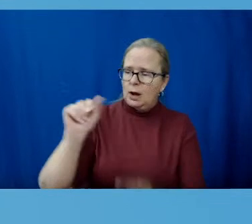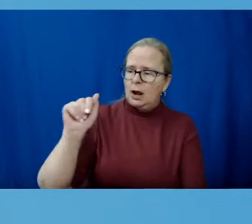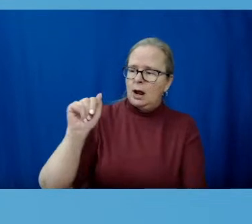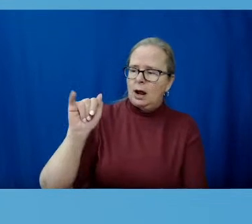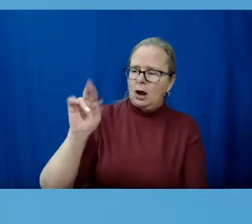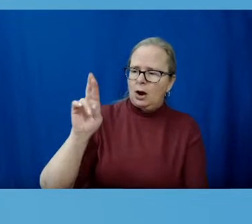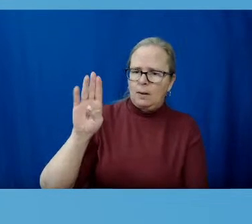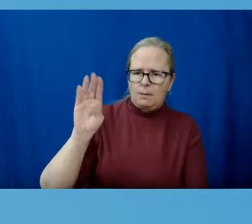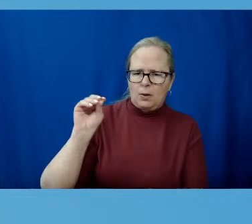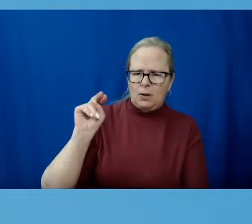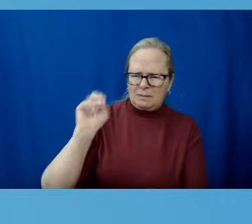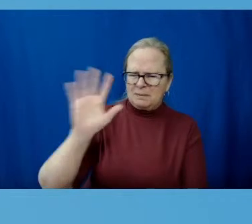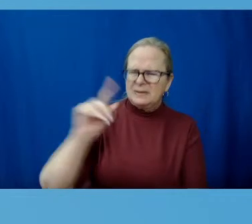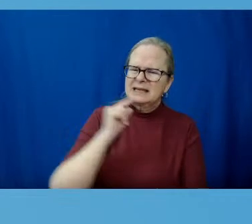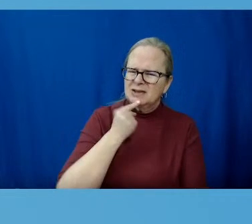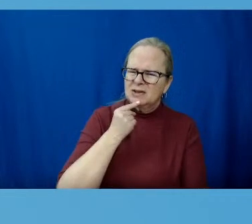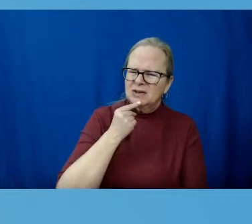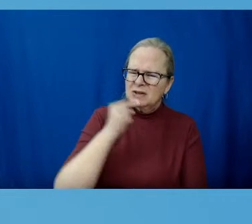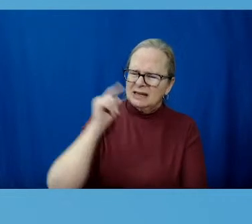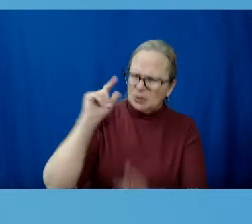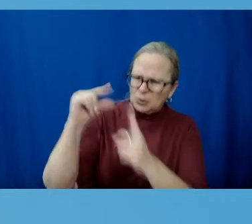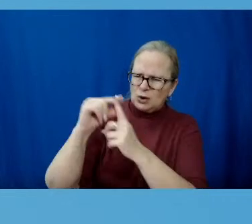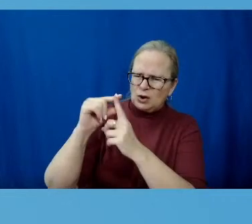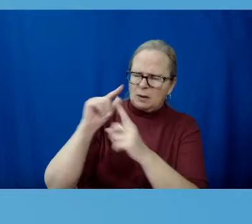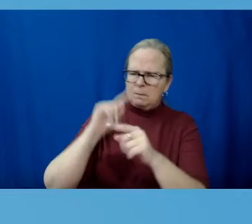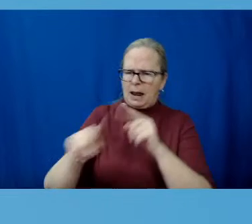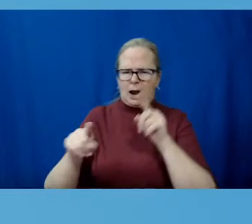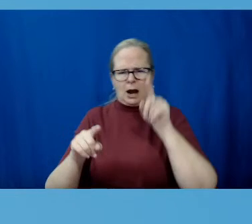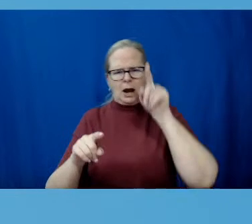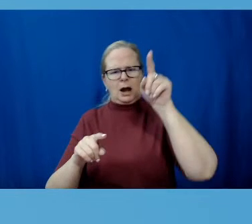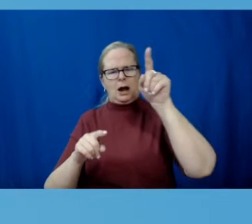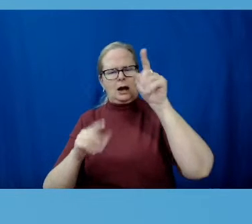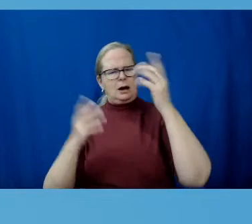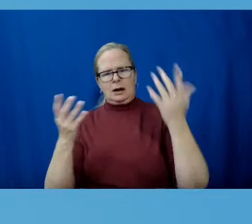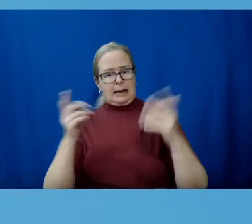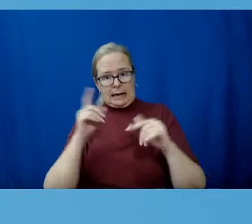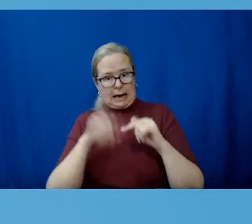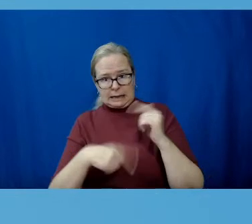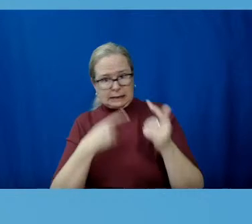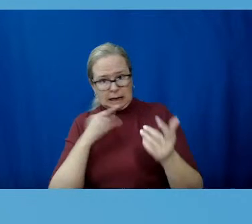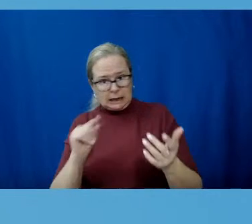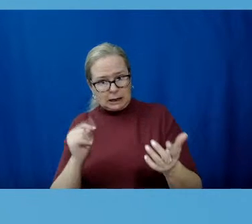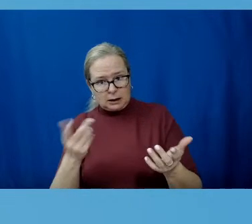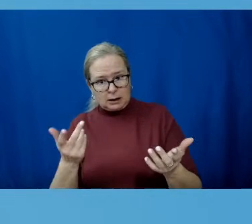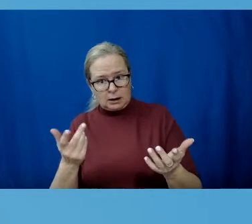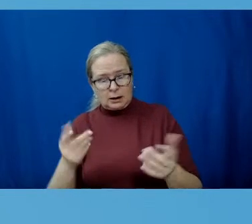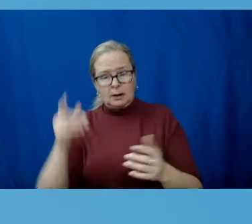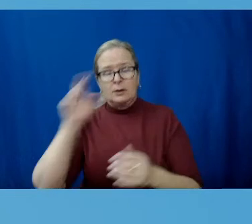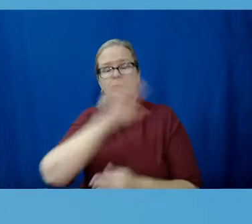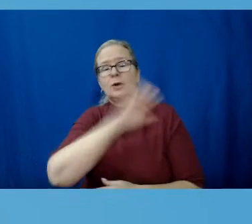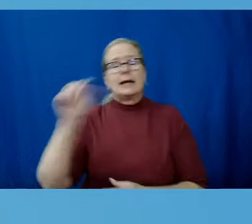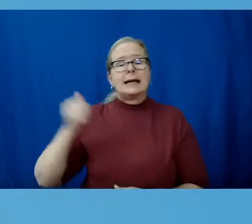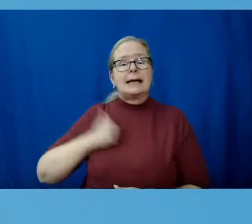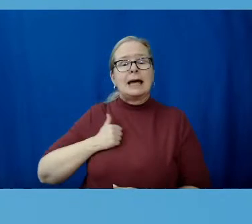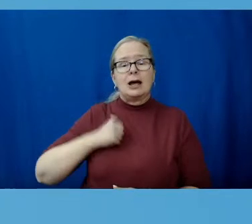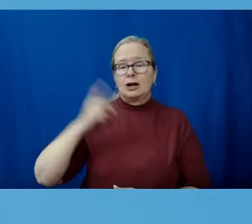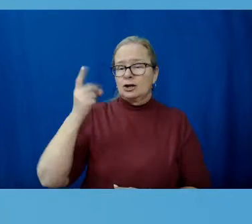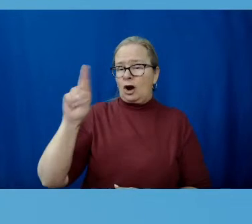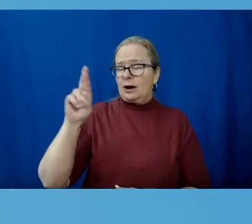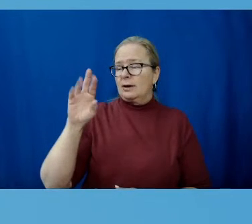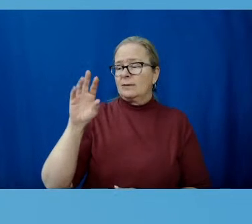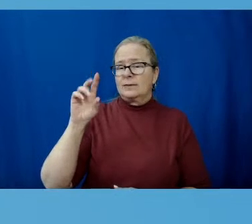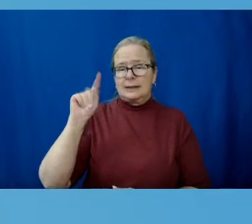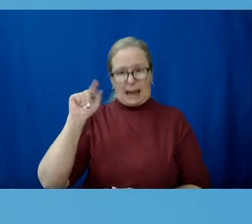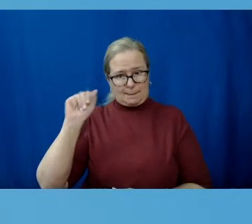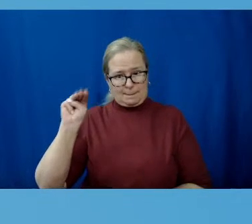happily wearing her N95, which is met with messaging of, how flimsy of a surgical mask can Kenny